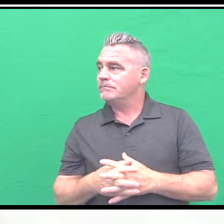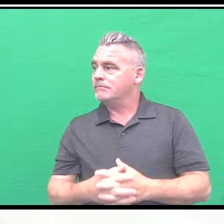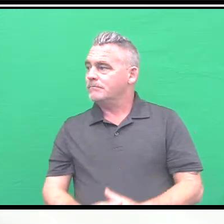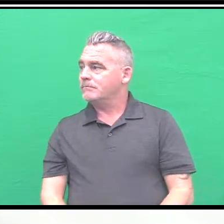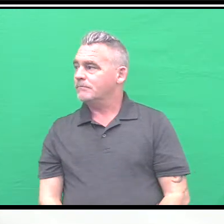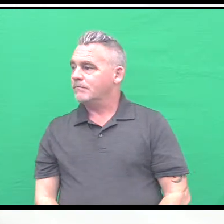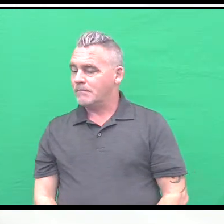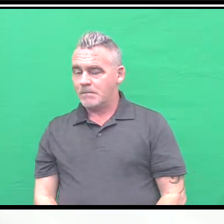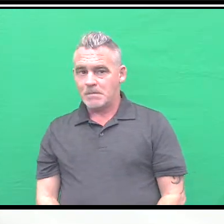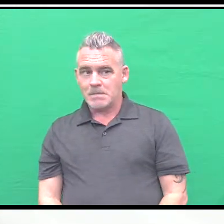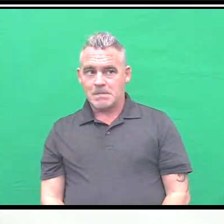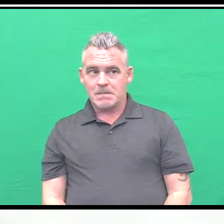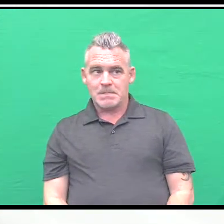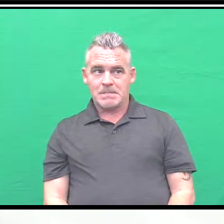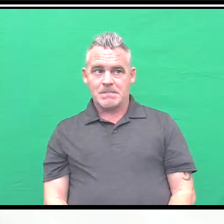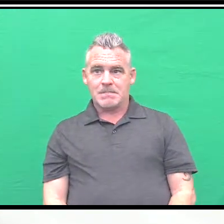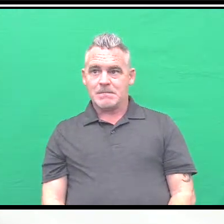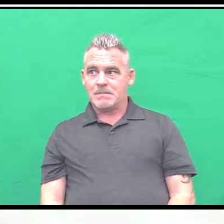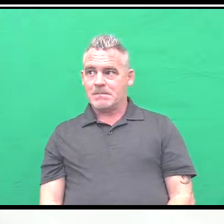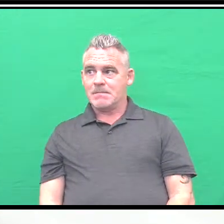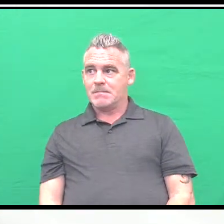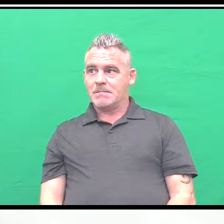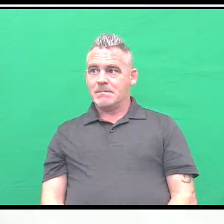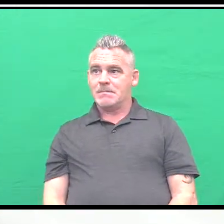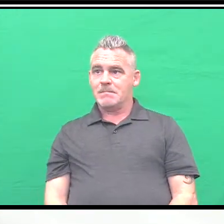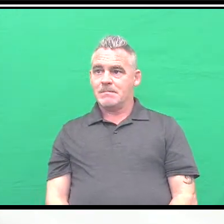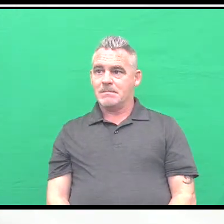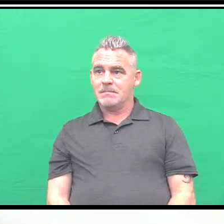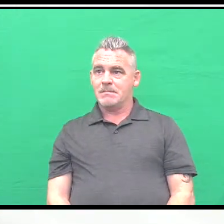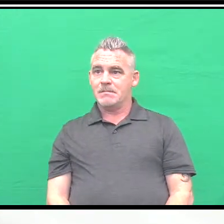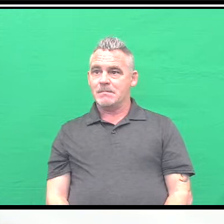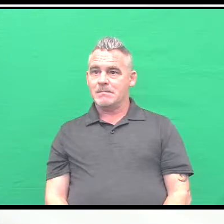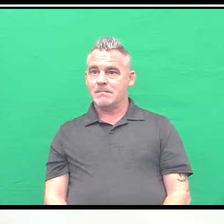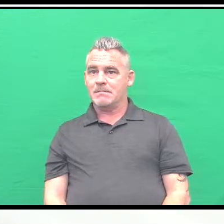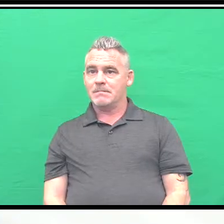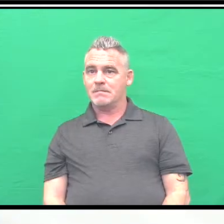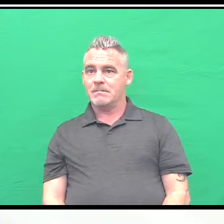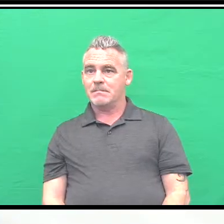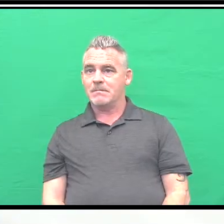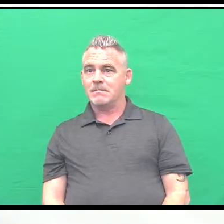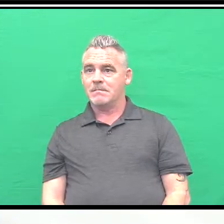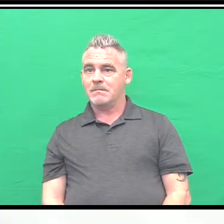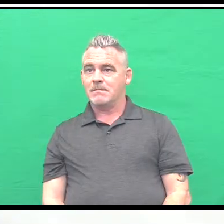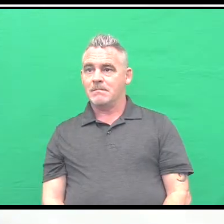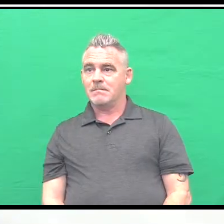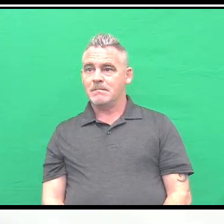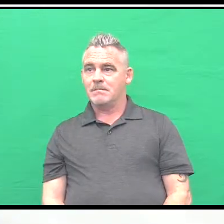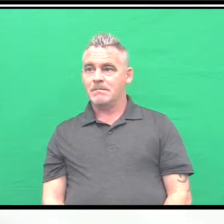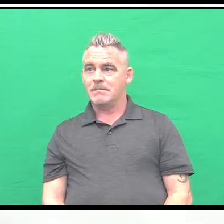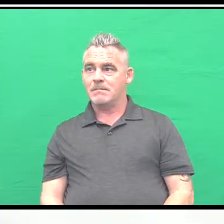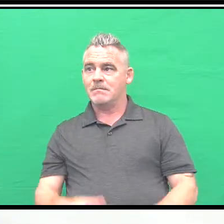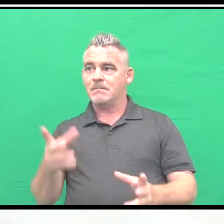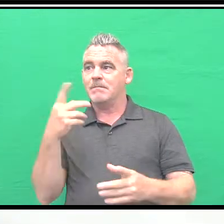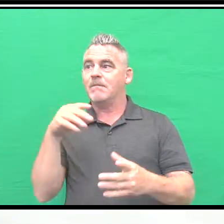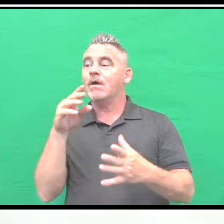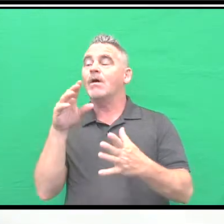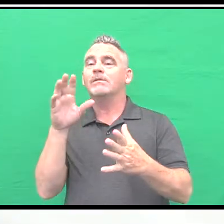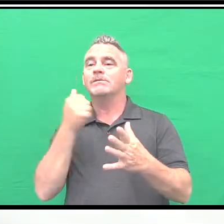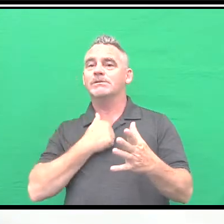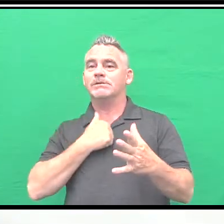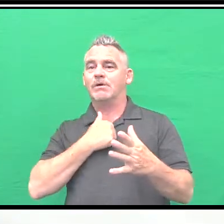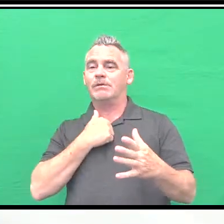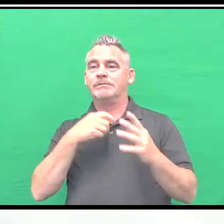Oh, thank you. I am so sorry. I skipped the line item. Which brings us to our student board member reports.